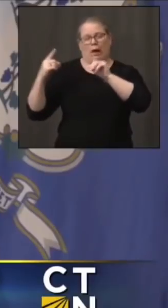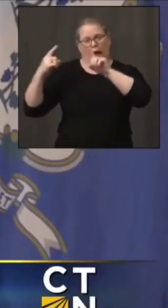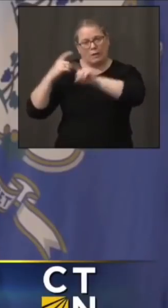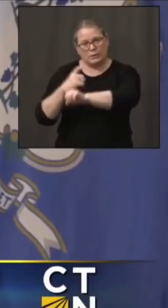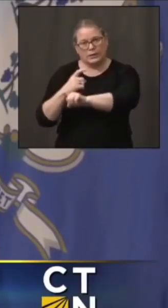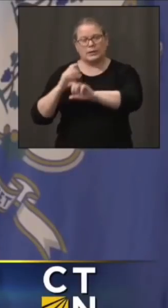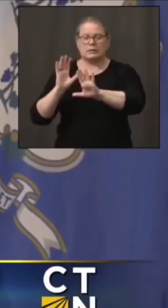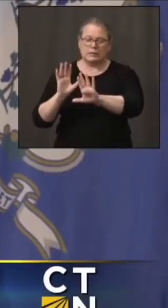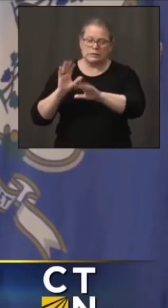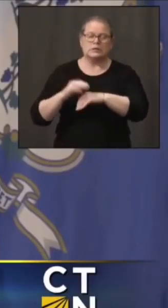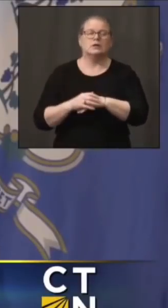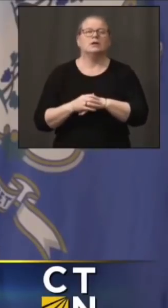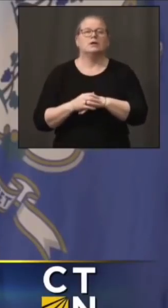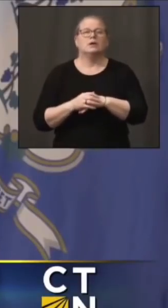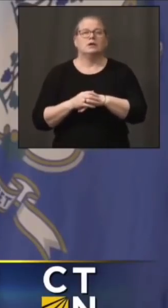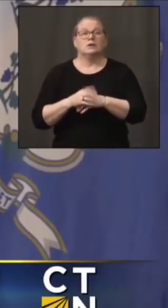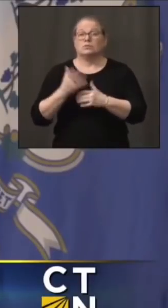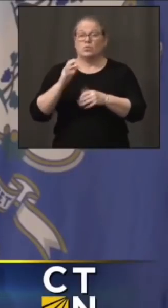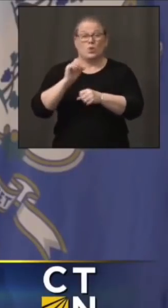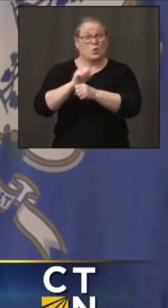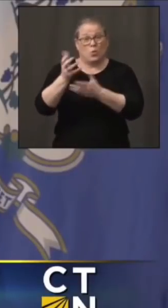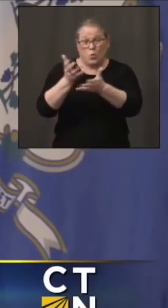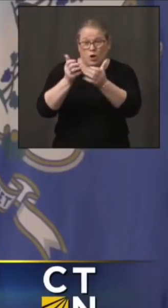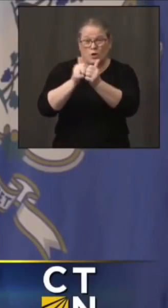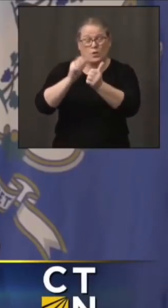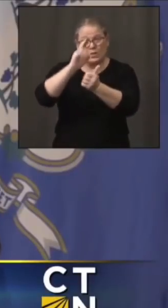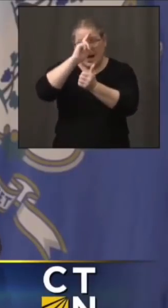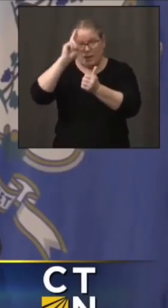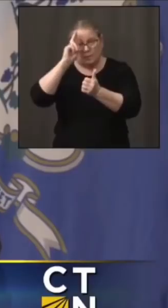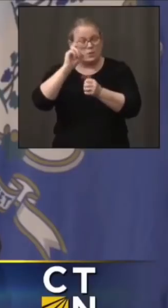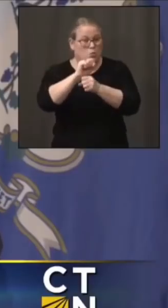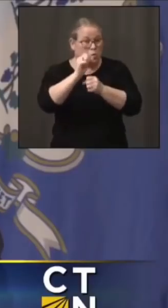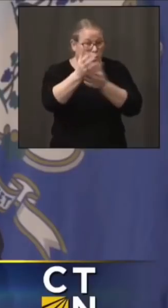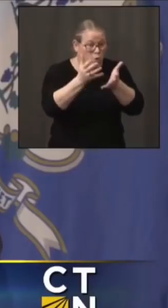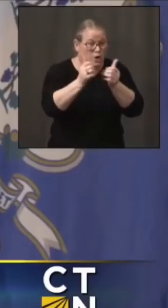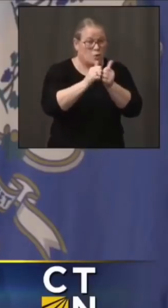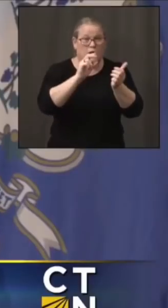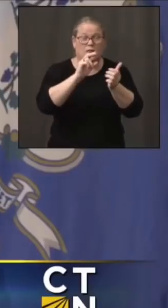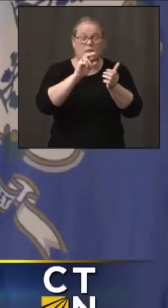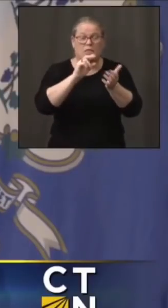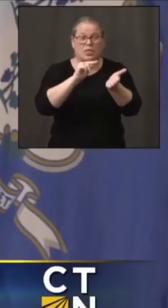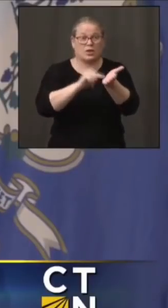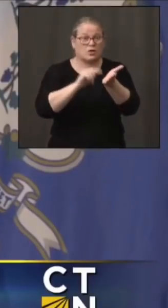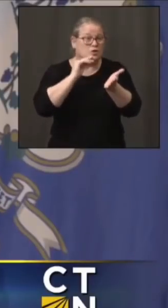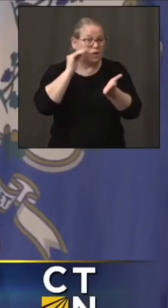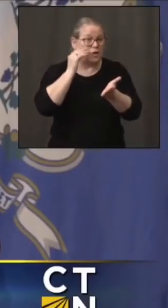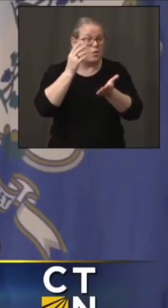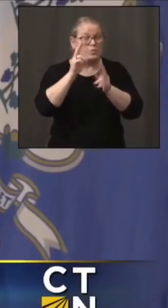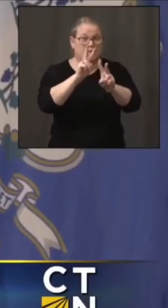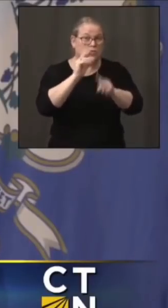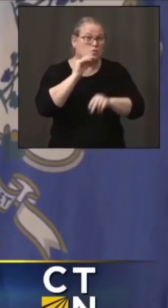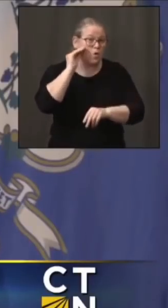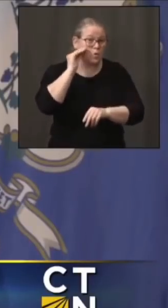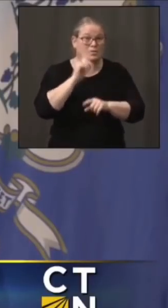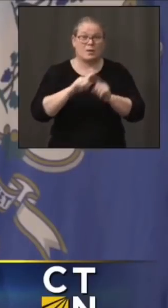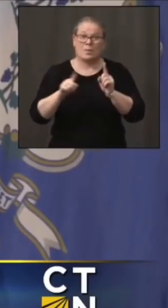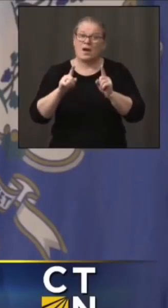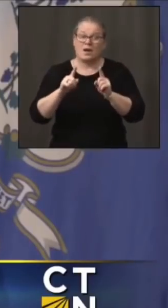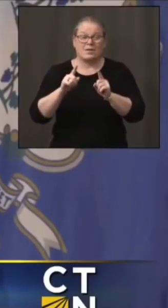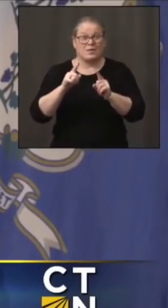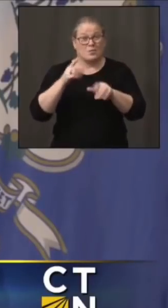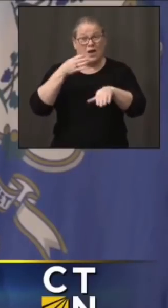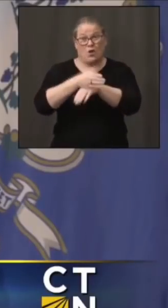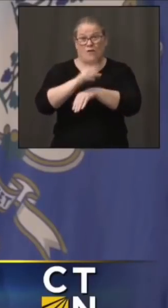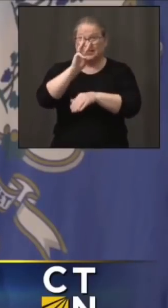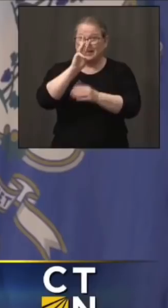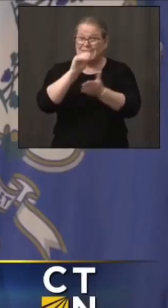with, funeral homes. But look, there are a lot of people, over 6,000 have died, and we did everything